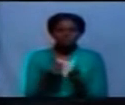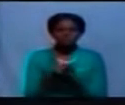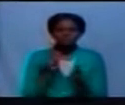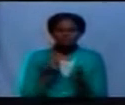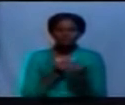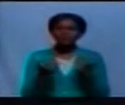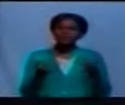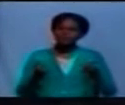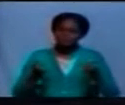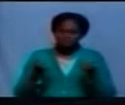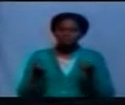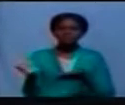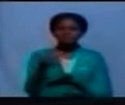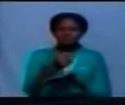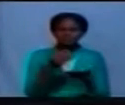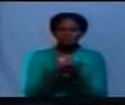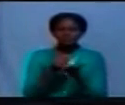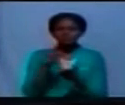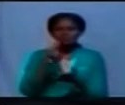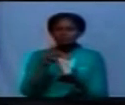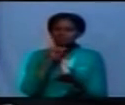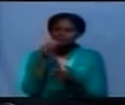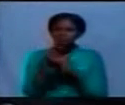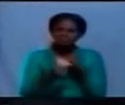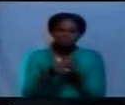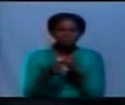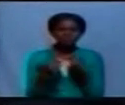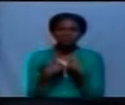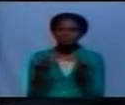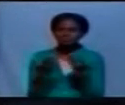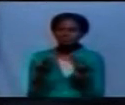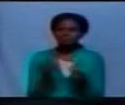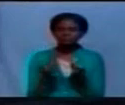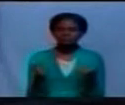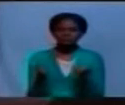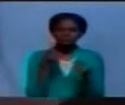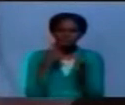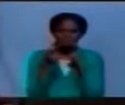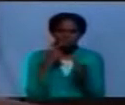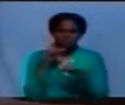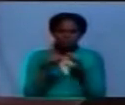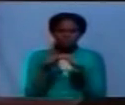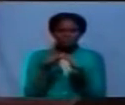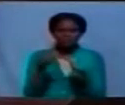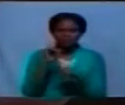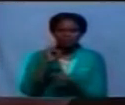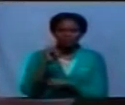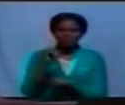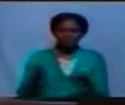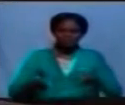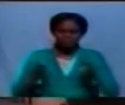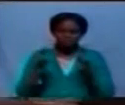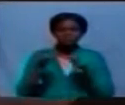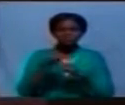rush to the bank to collect the money and spend it, instead of saving it. I want you to speak to the issue of interest rates, high interest rates.